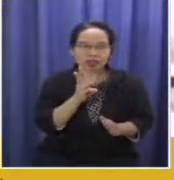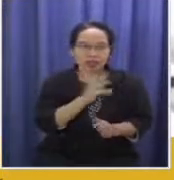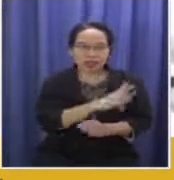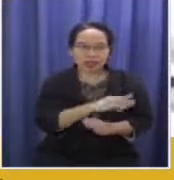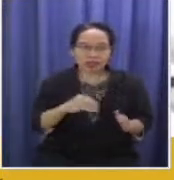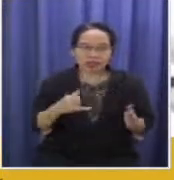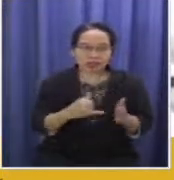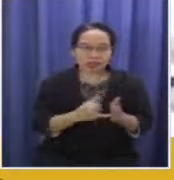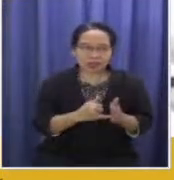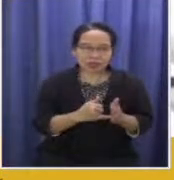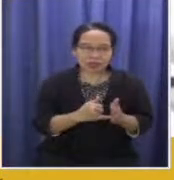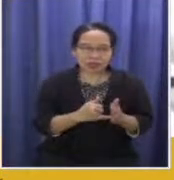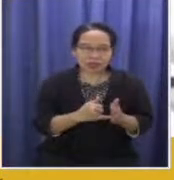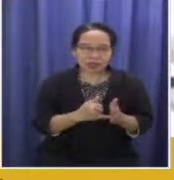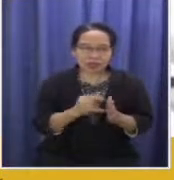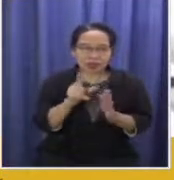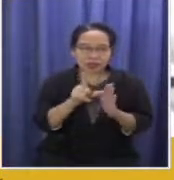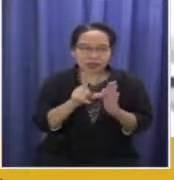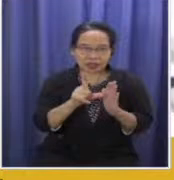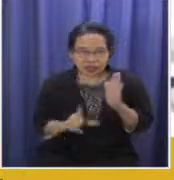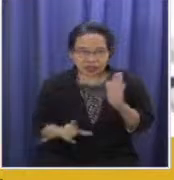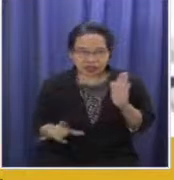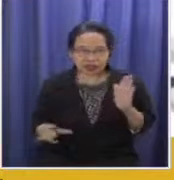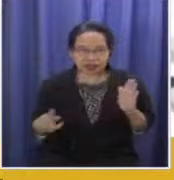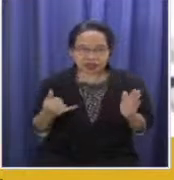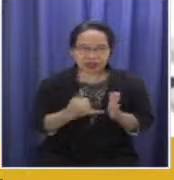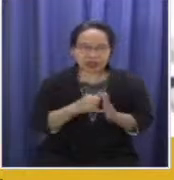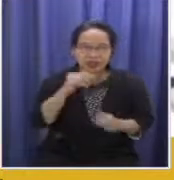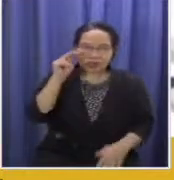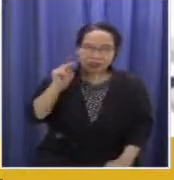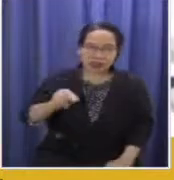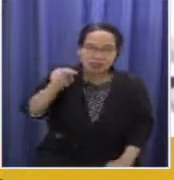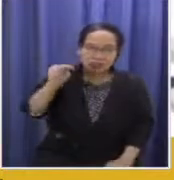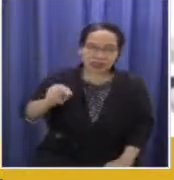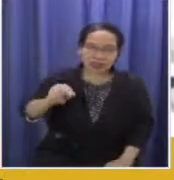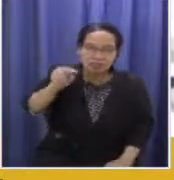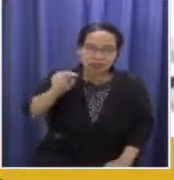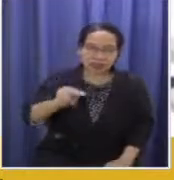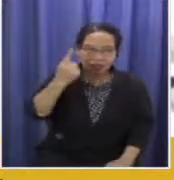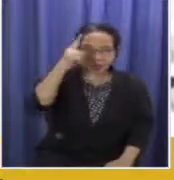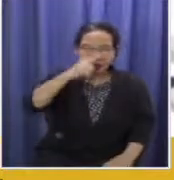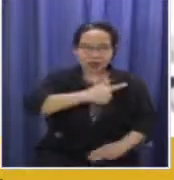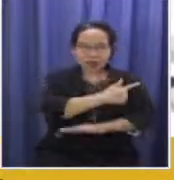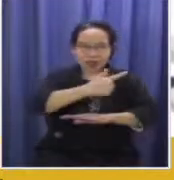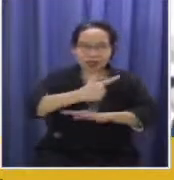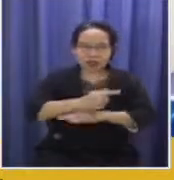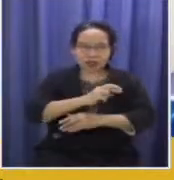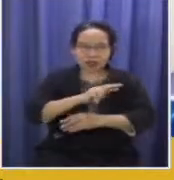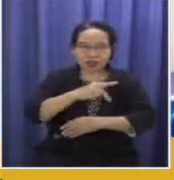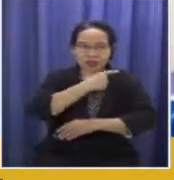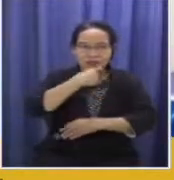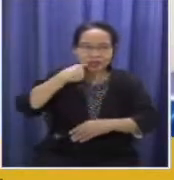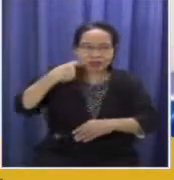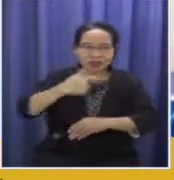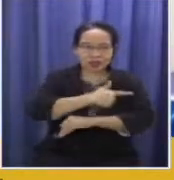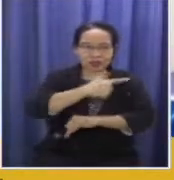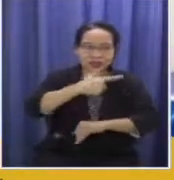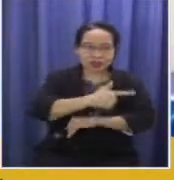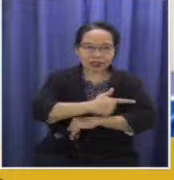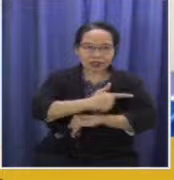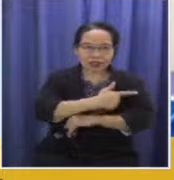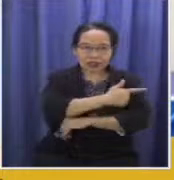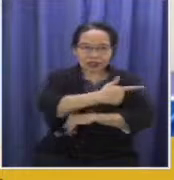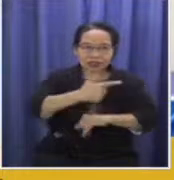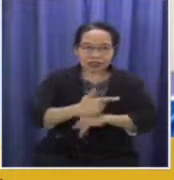And it will be dispersed. It is necessary for the ground or the dry land to